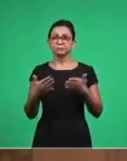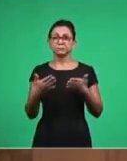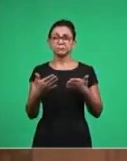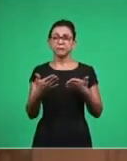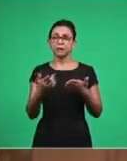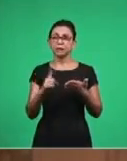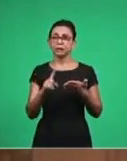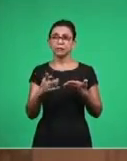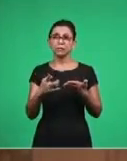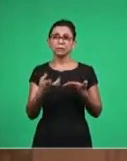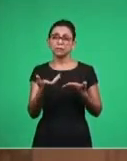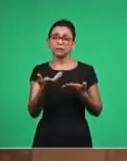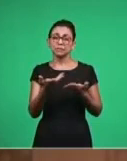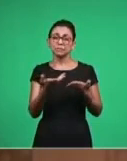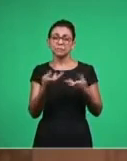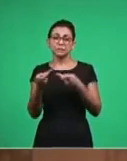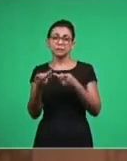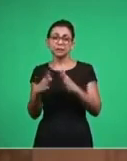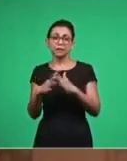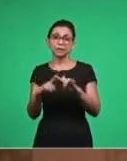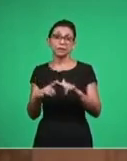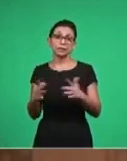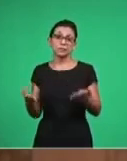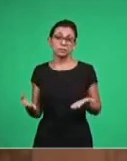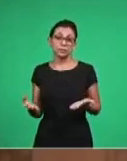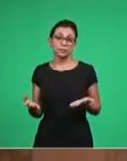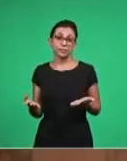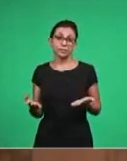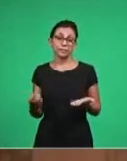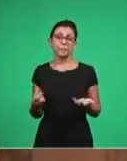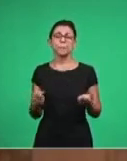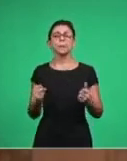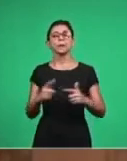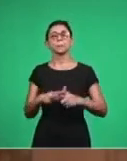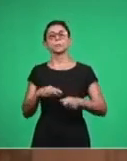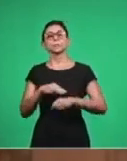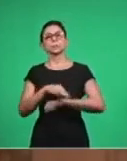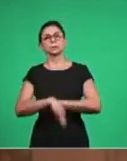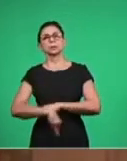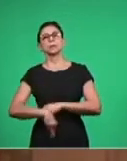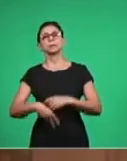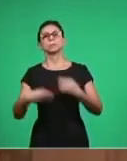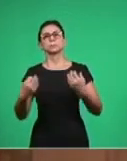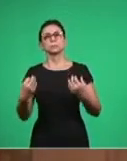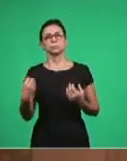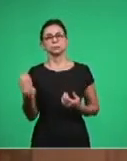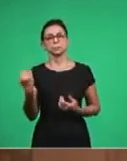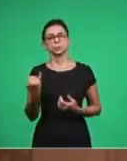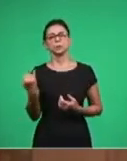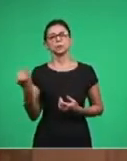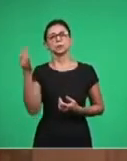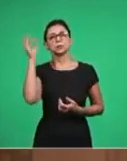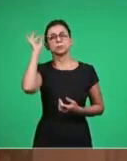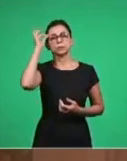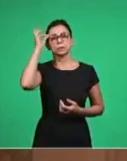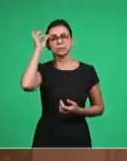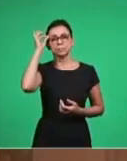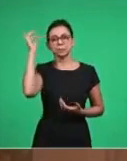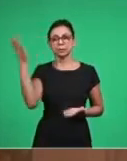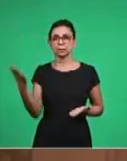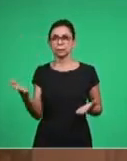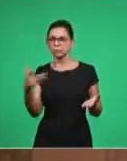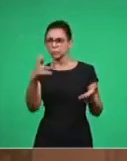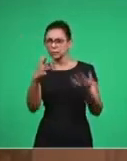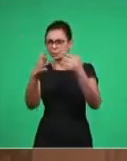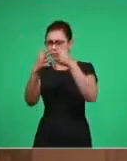no understanding of the word of the Lord. The ministry has to be within the Holy Spirit, has to be in the direction